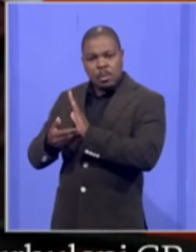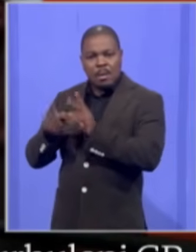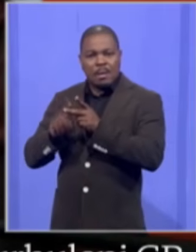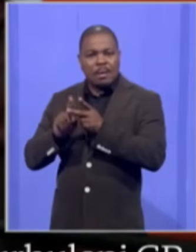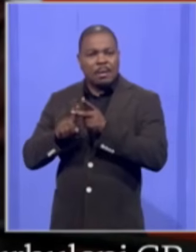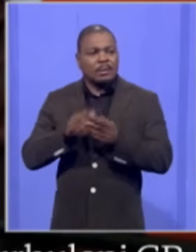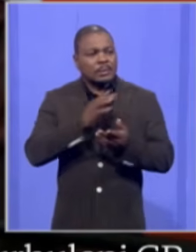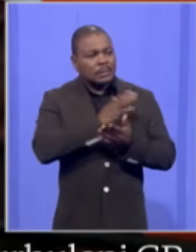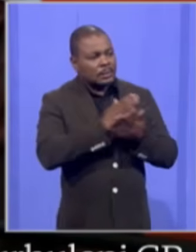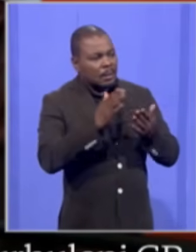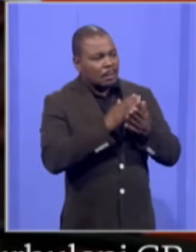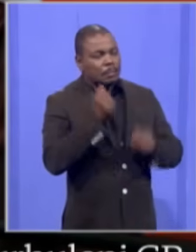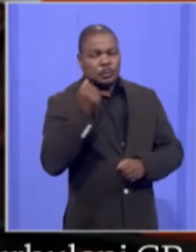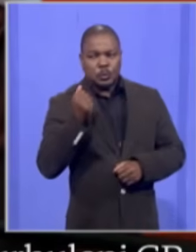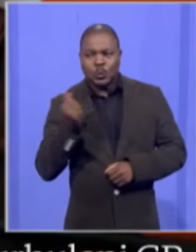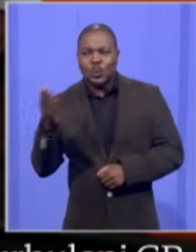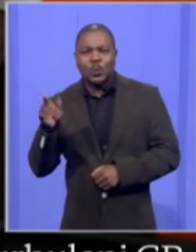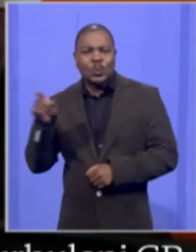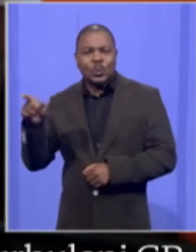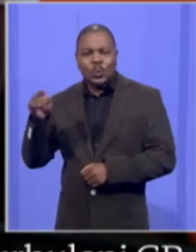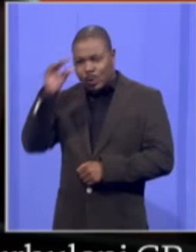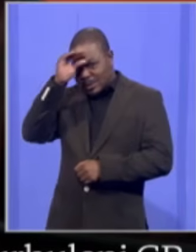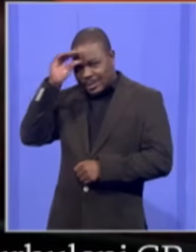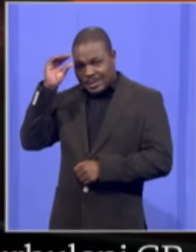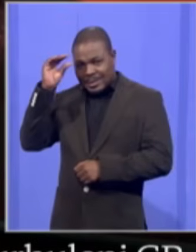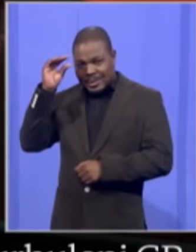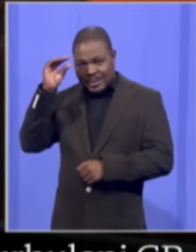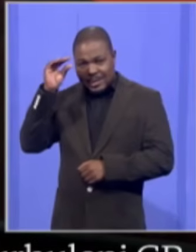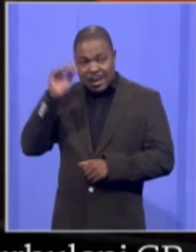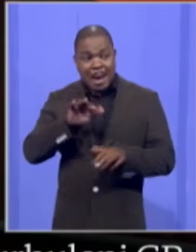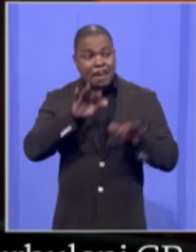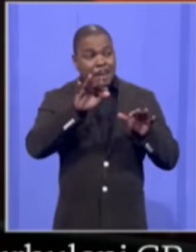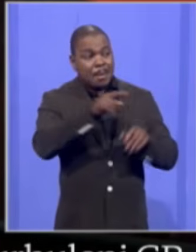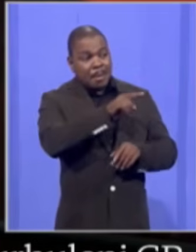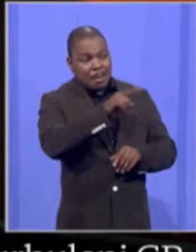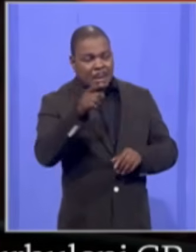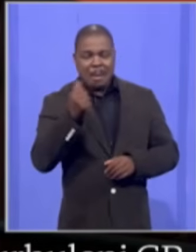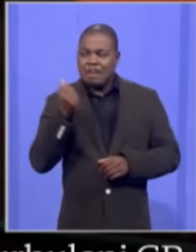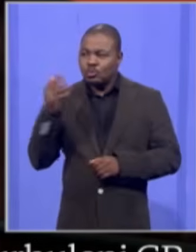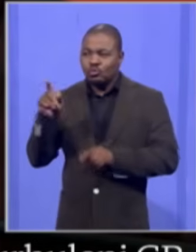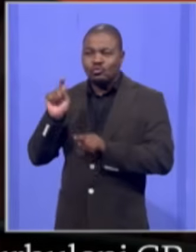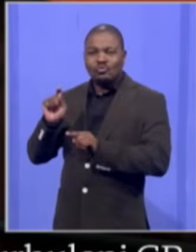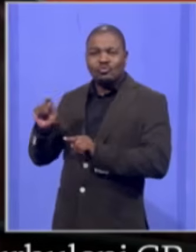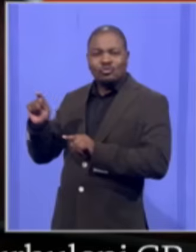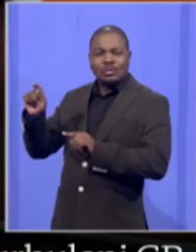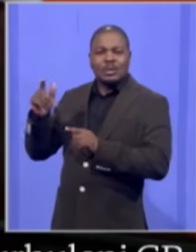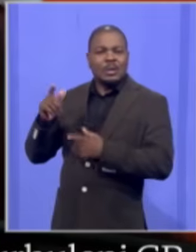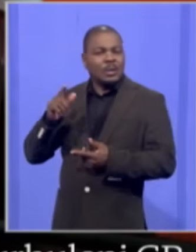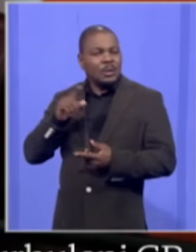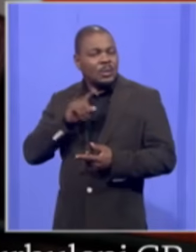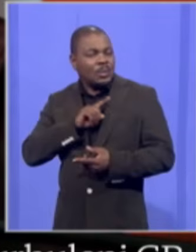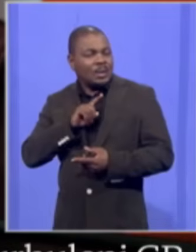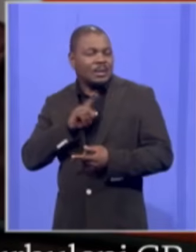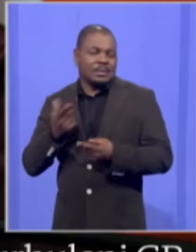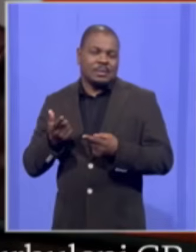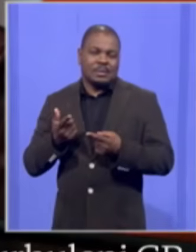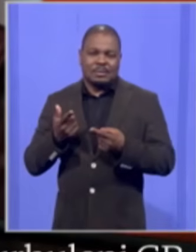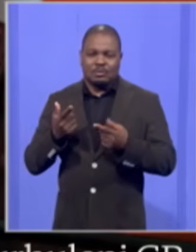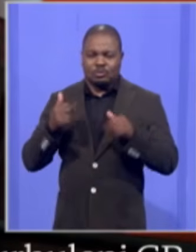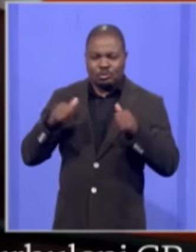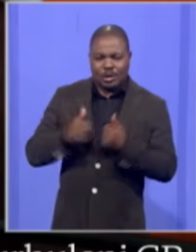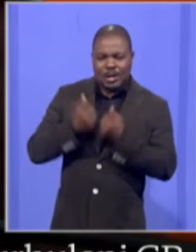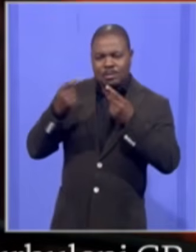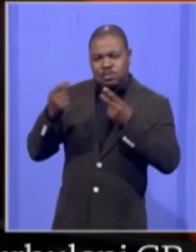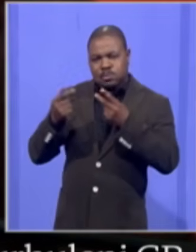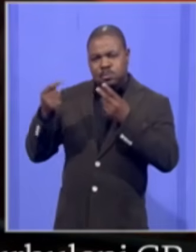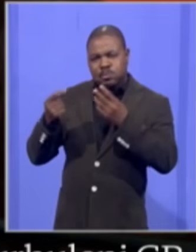against nurses, where people are suing a number of you for a number of challenges